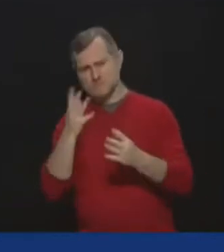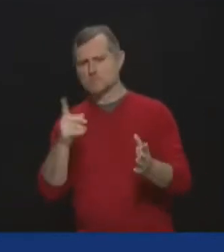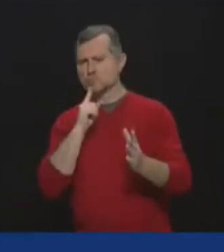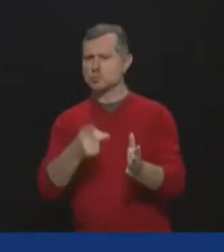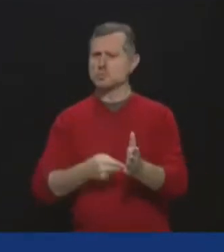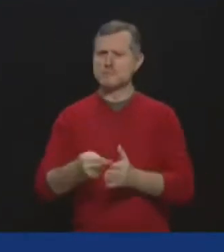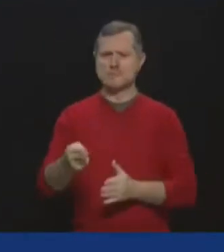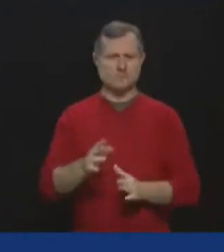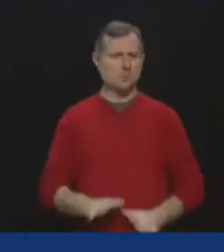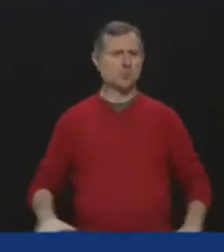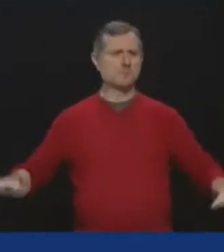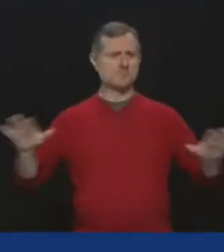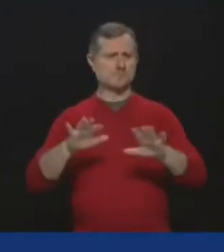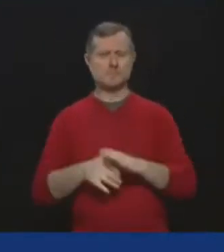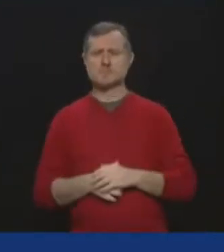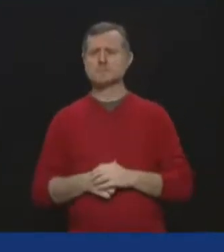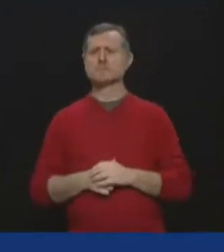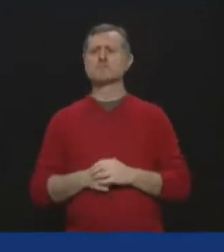nation.